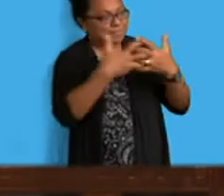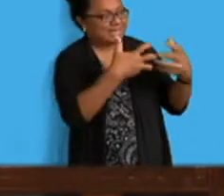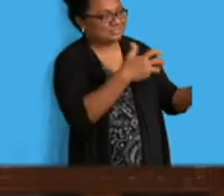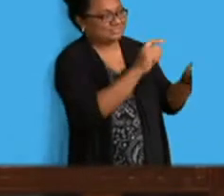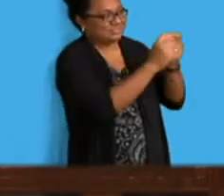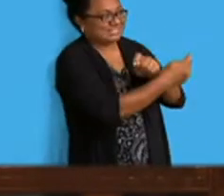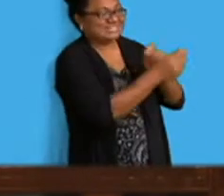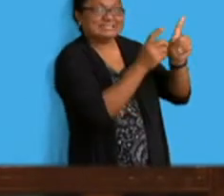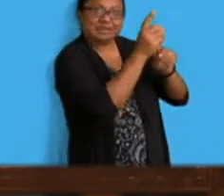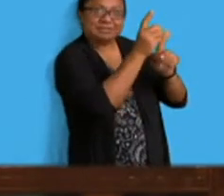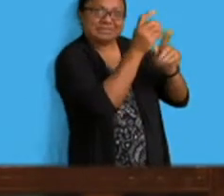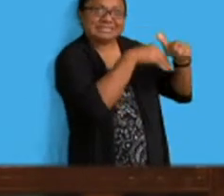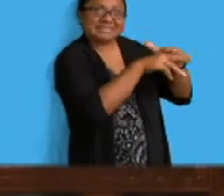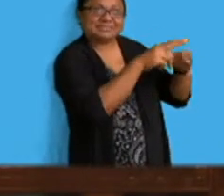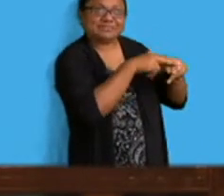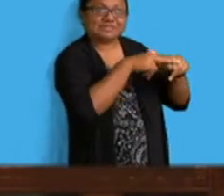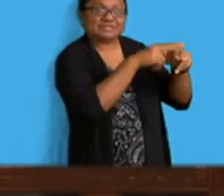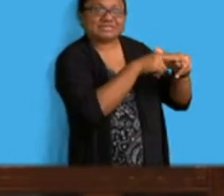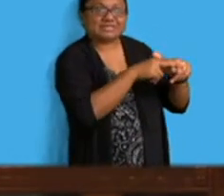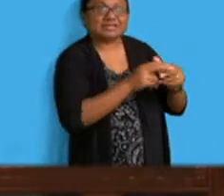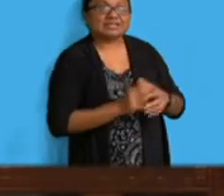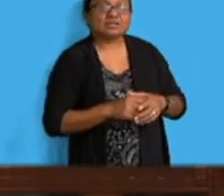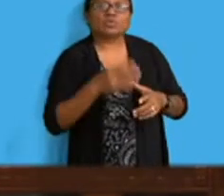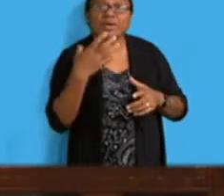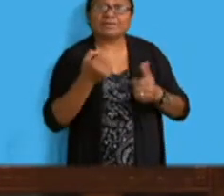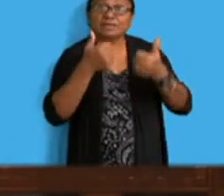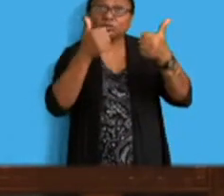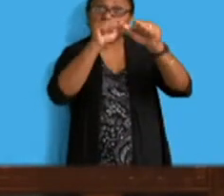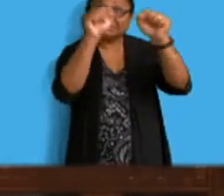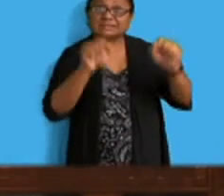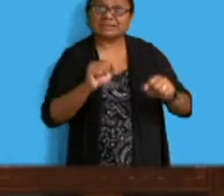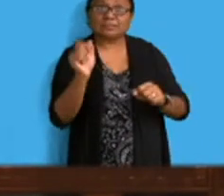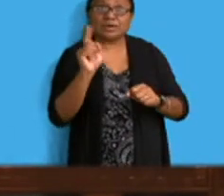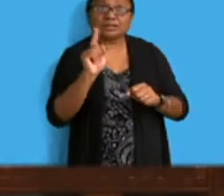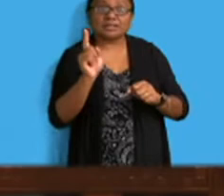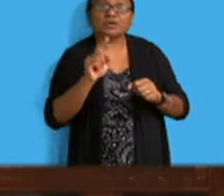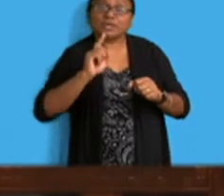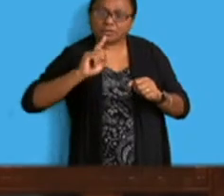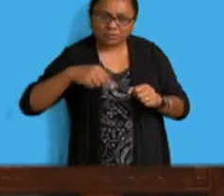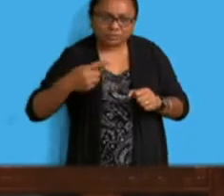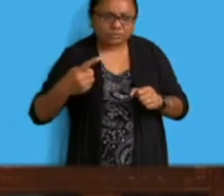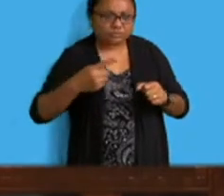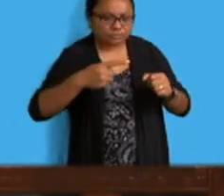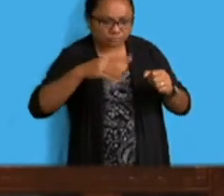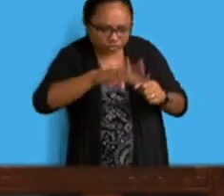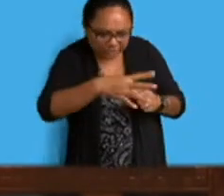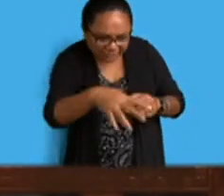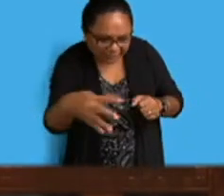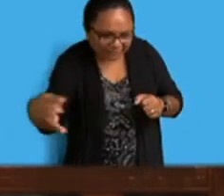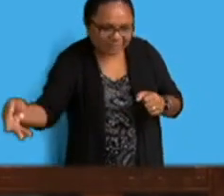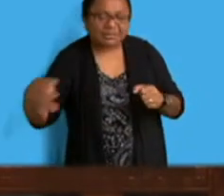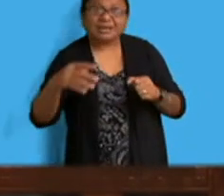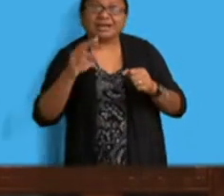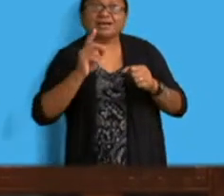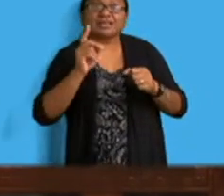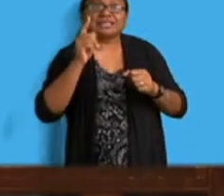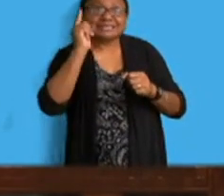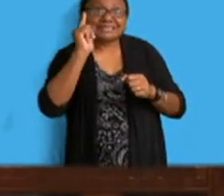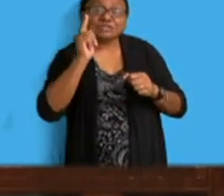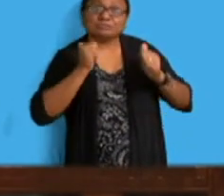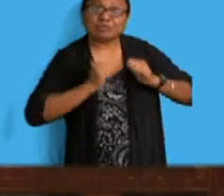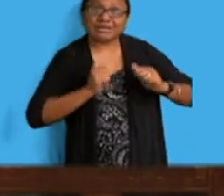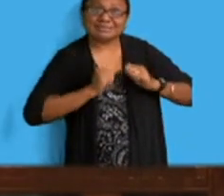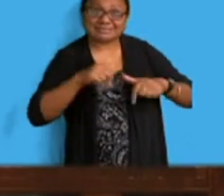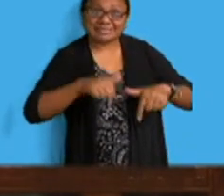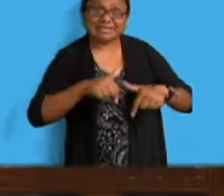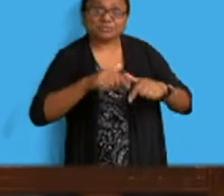that we have a dynamic system where we continuously interrogate the practices, the knowledge that our teachers have, and